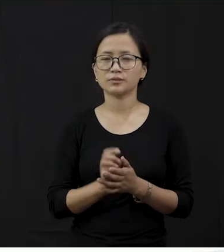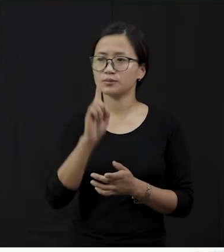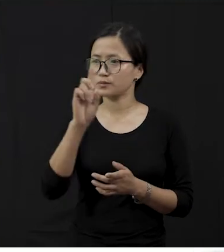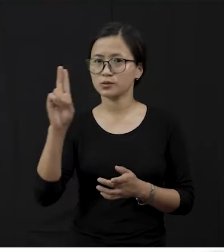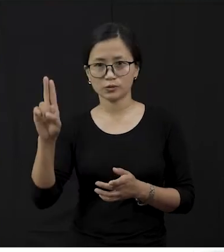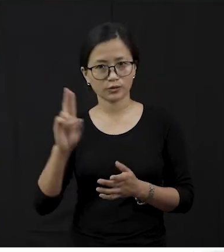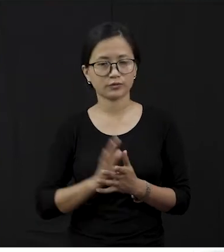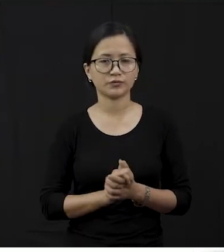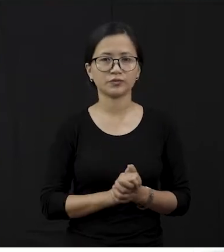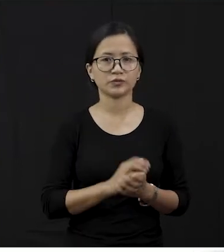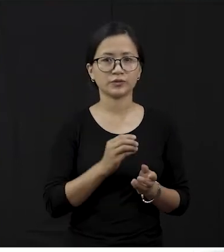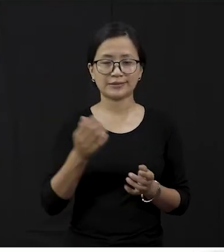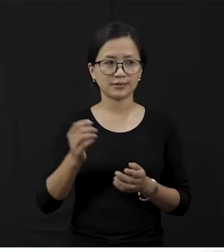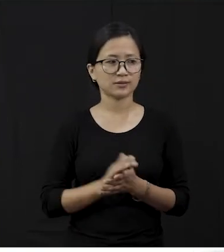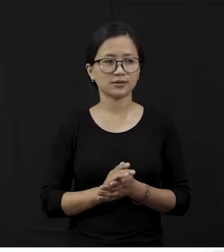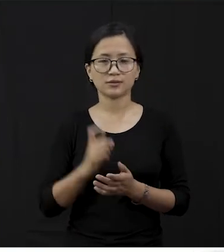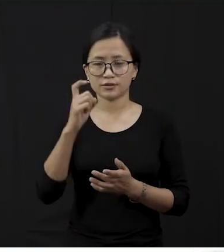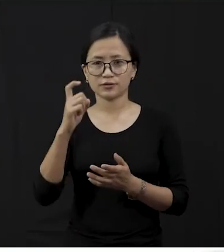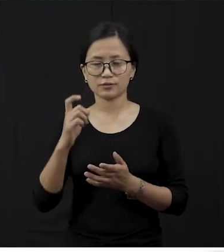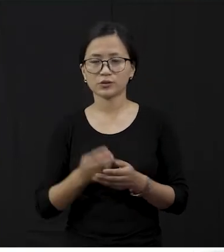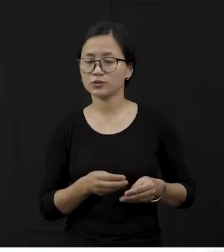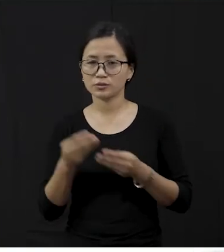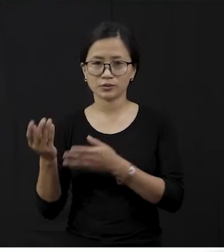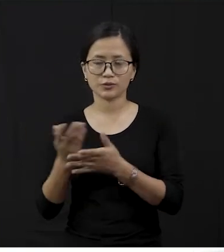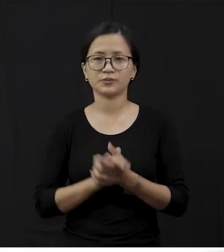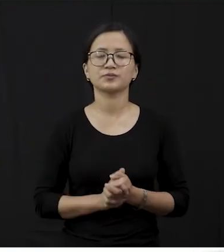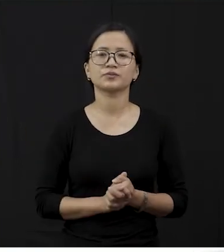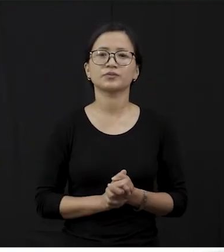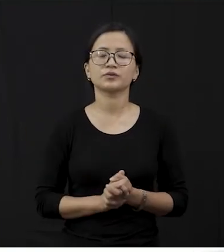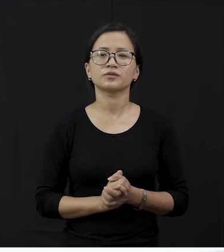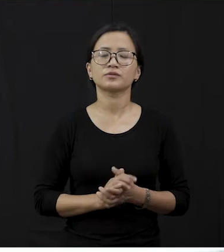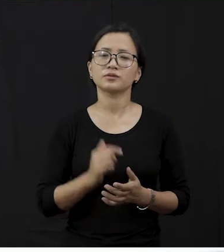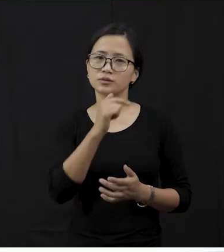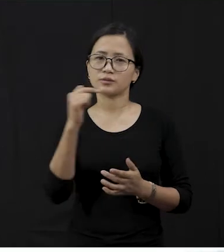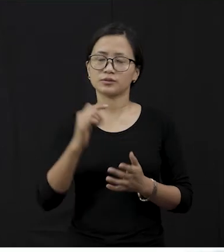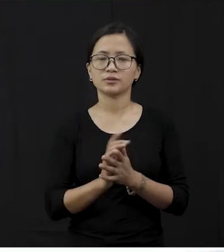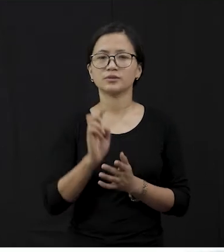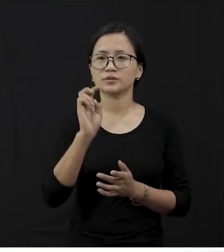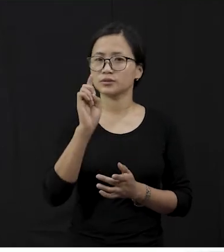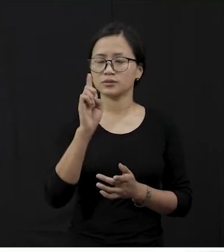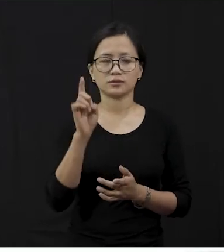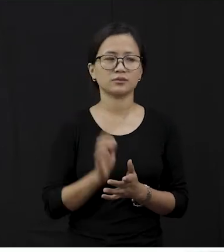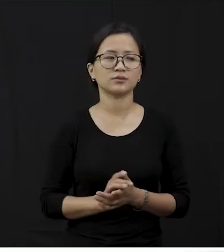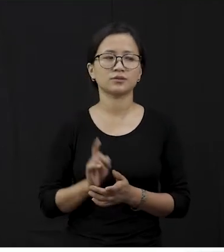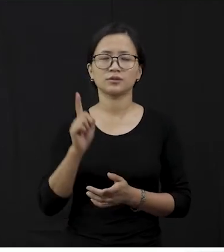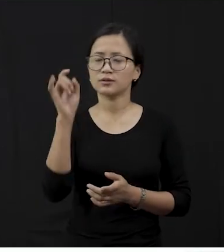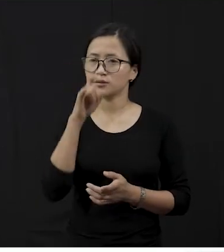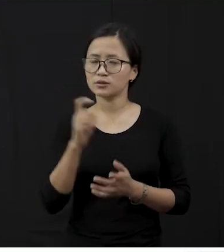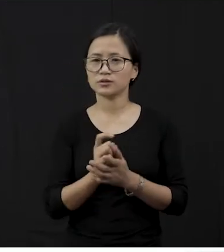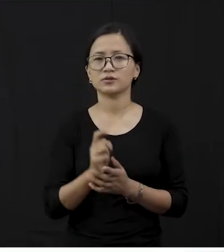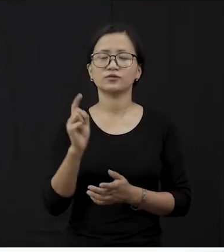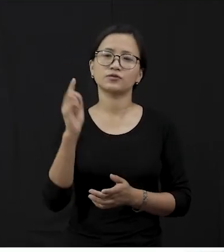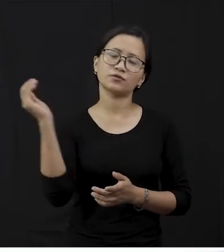clear? Yes. Then now we can subtract 6 from 12. Okay. How can we subtract 6 from